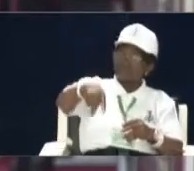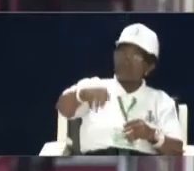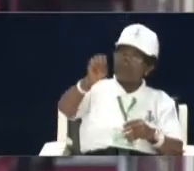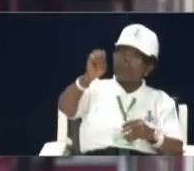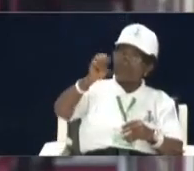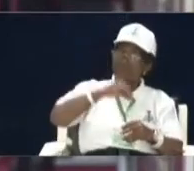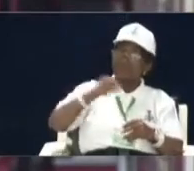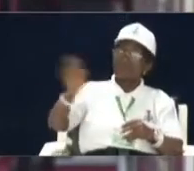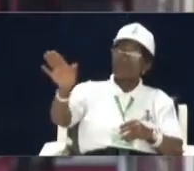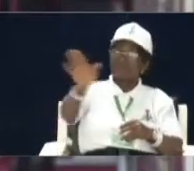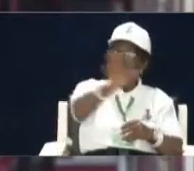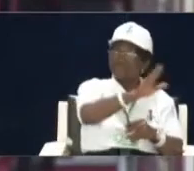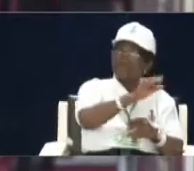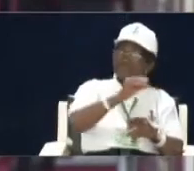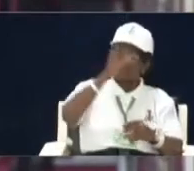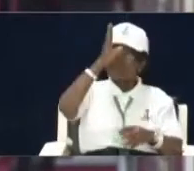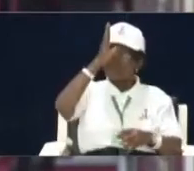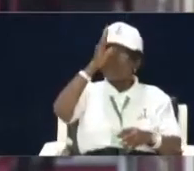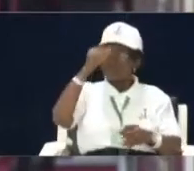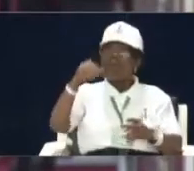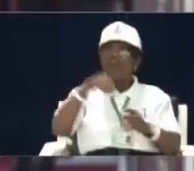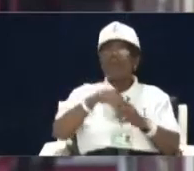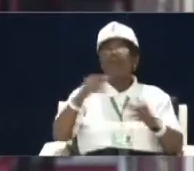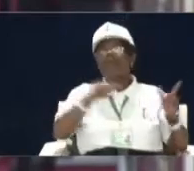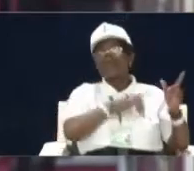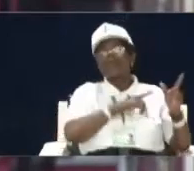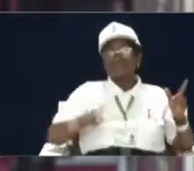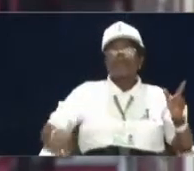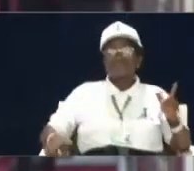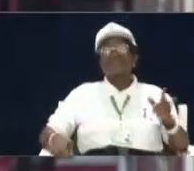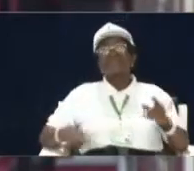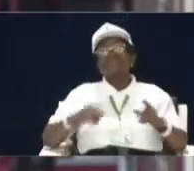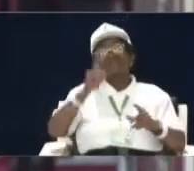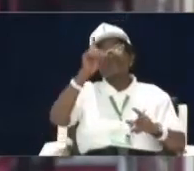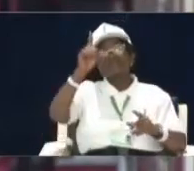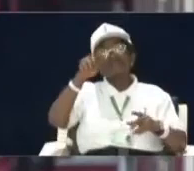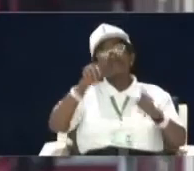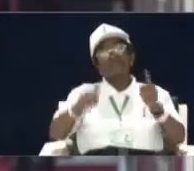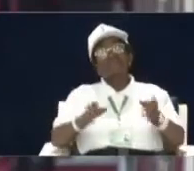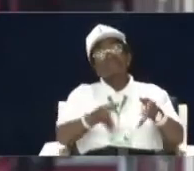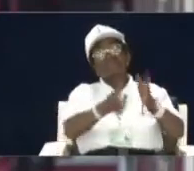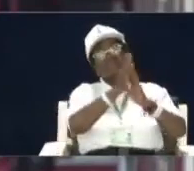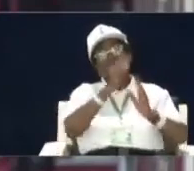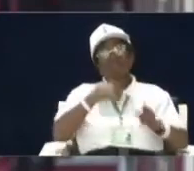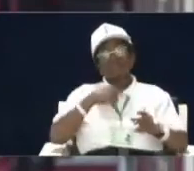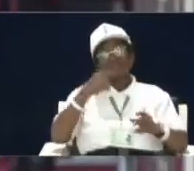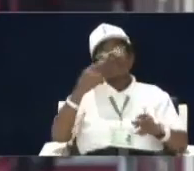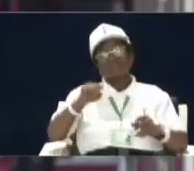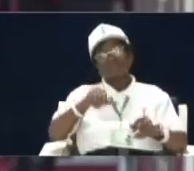So, one fellow was asking me the other day, how did you get